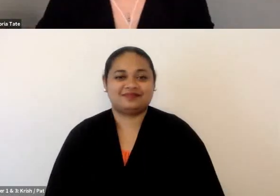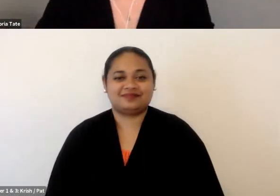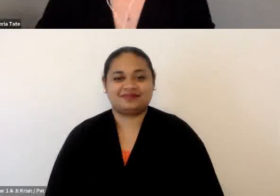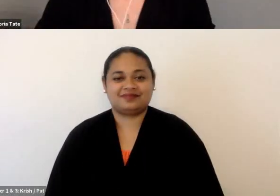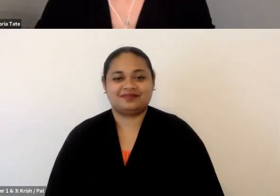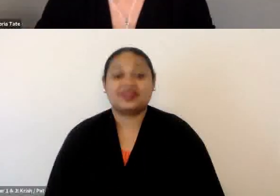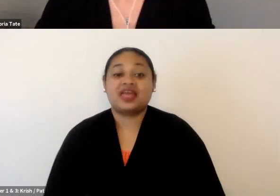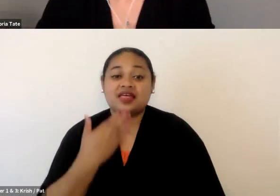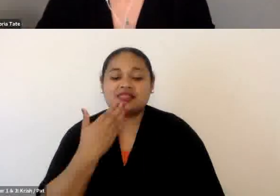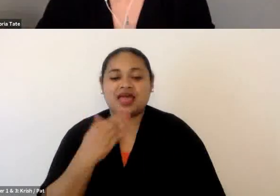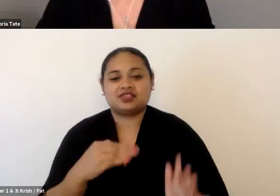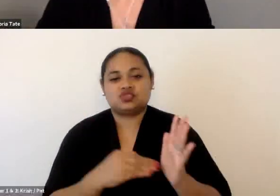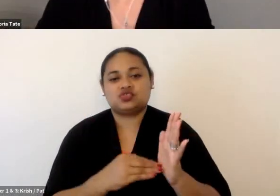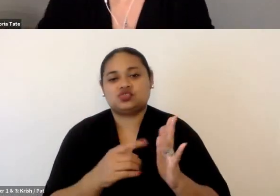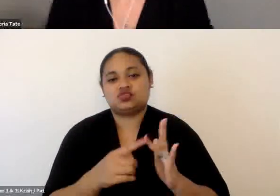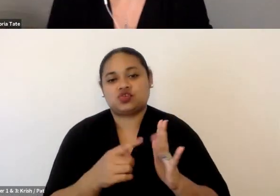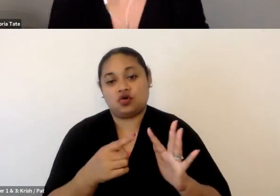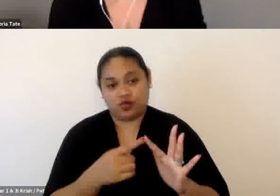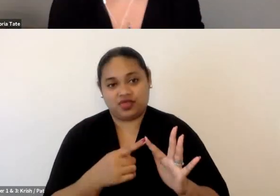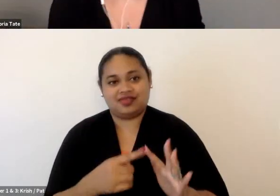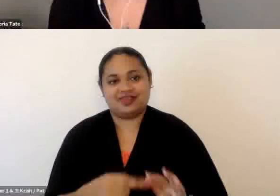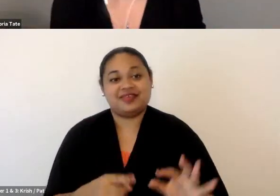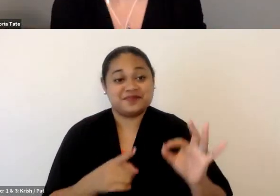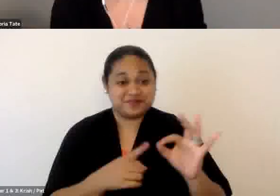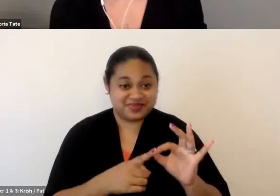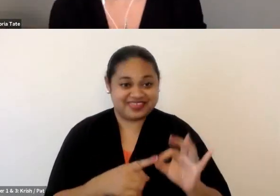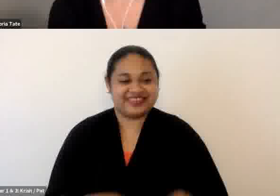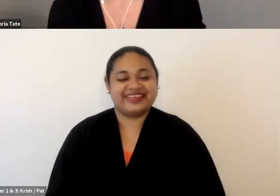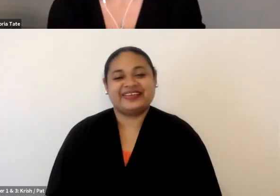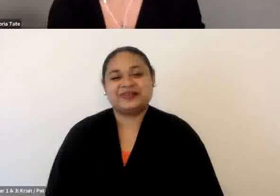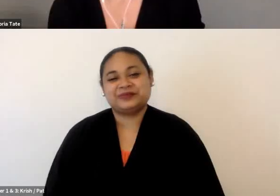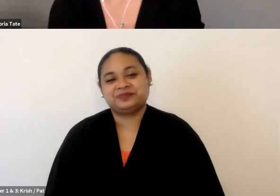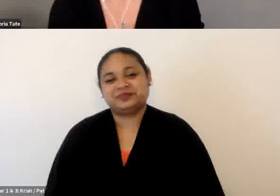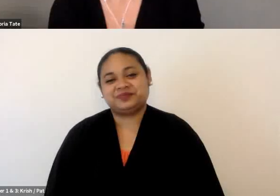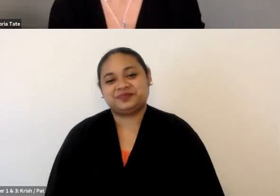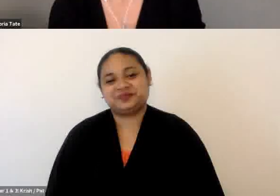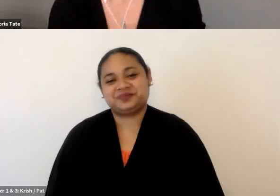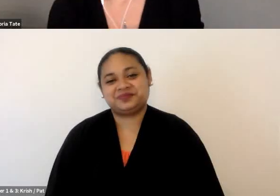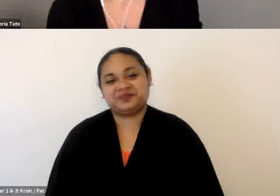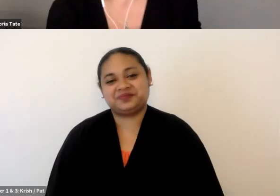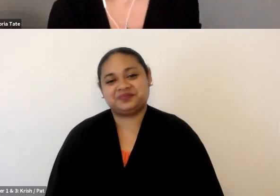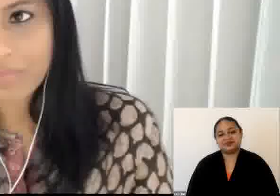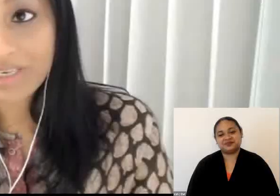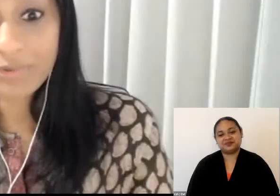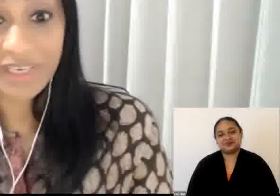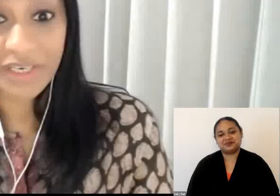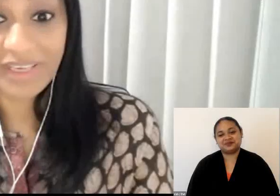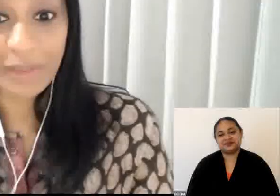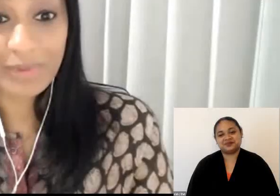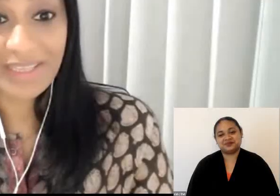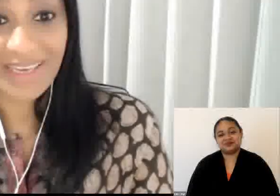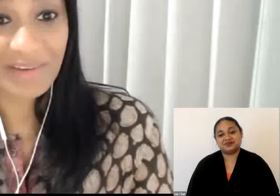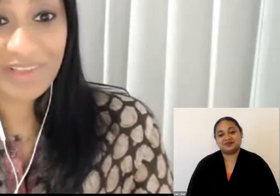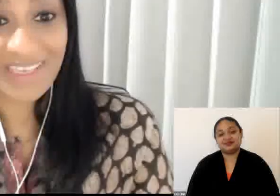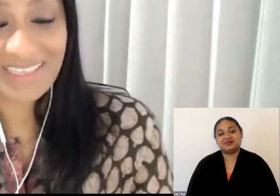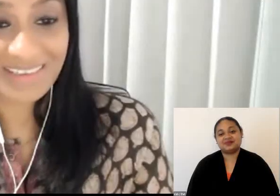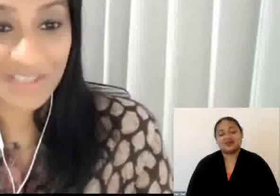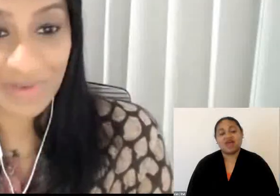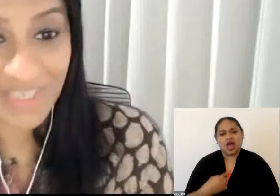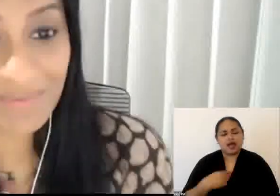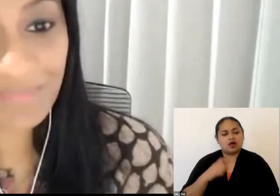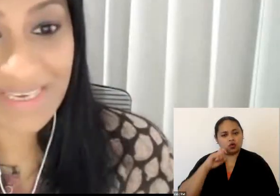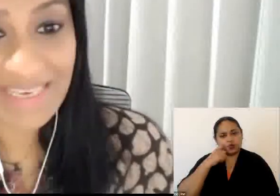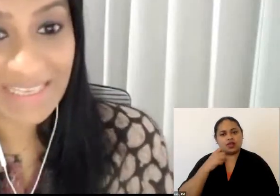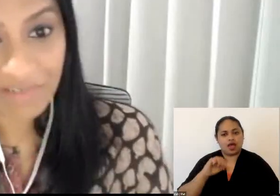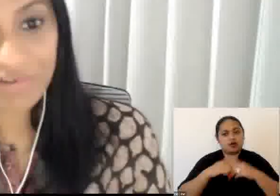thanks, Zoe. And thanks, Zoe P. You know, I mean, I would agree with everything that